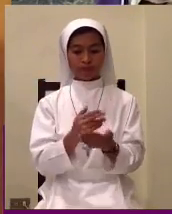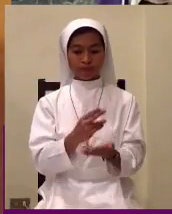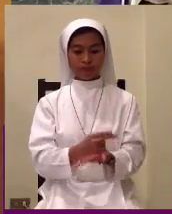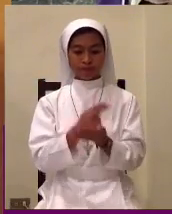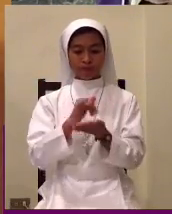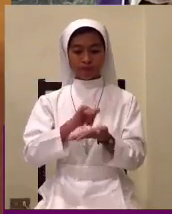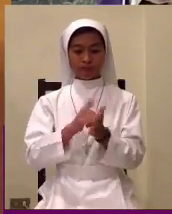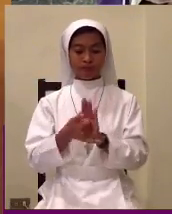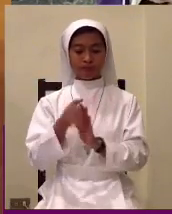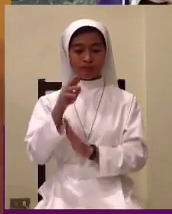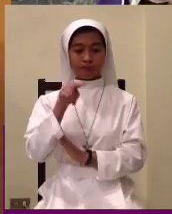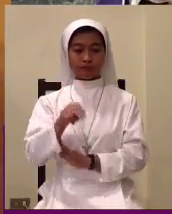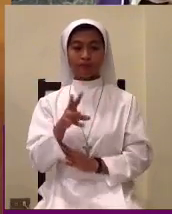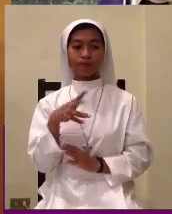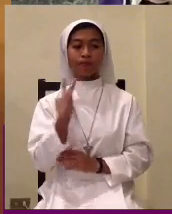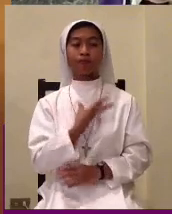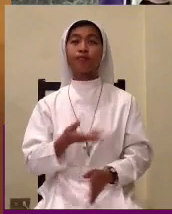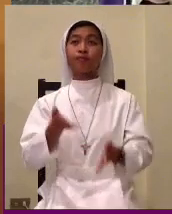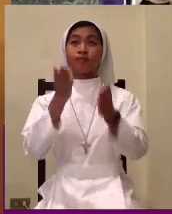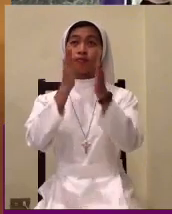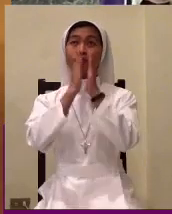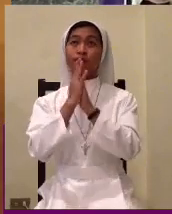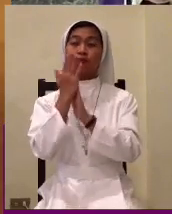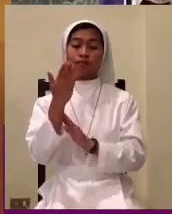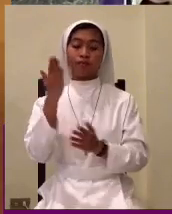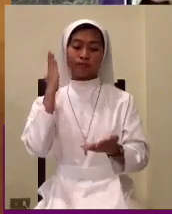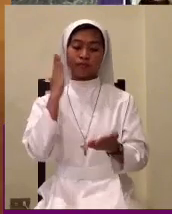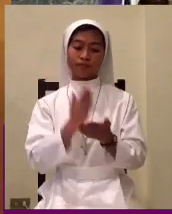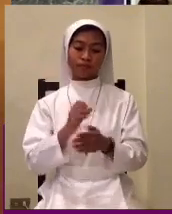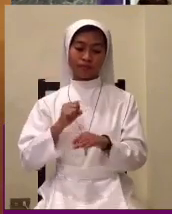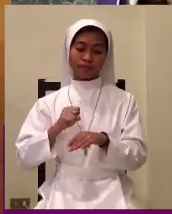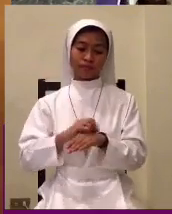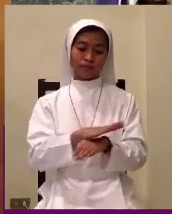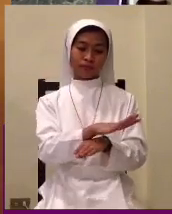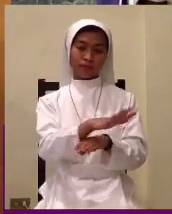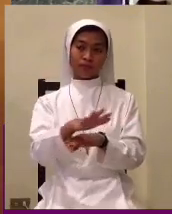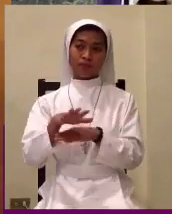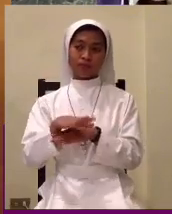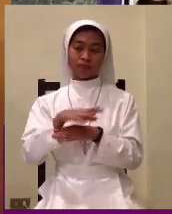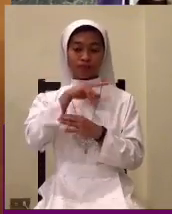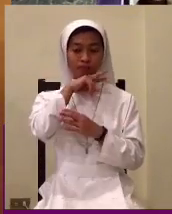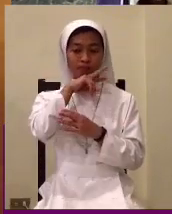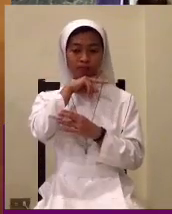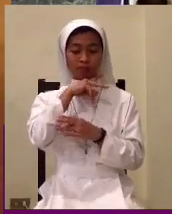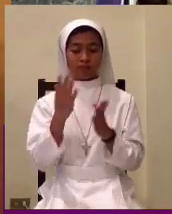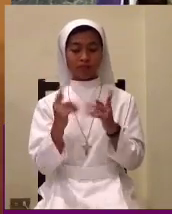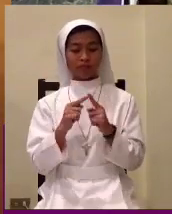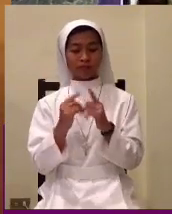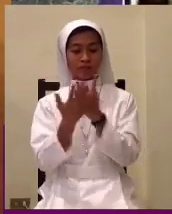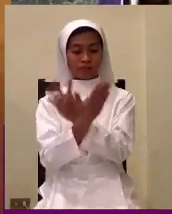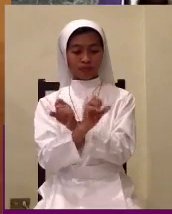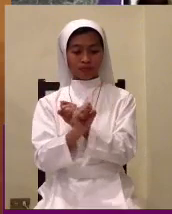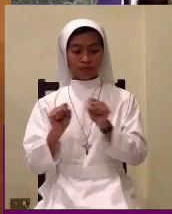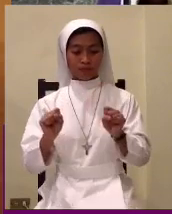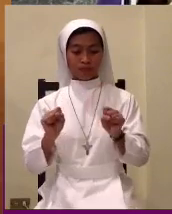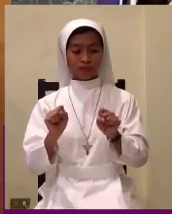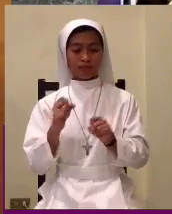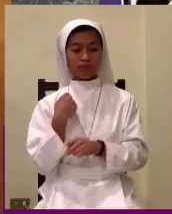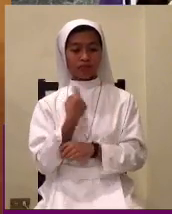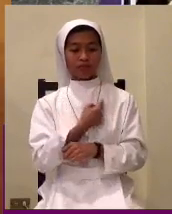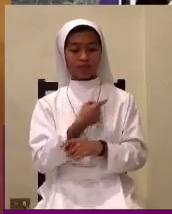We implore you to stop the spread of this virus and to save us from our